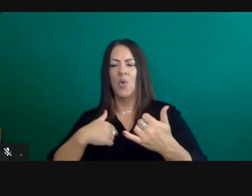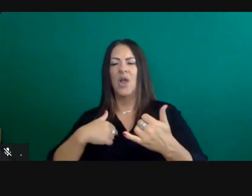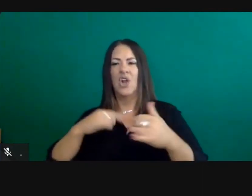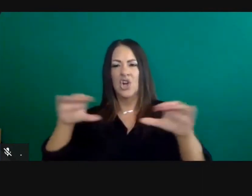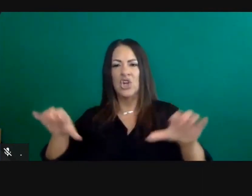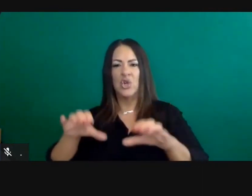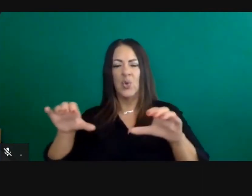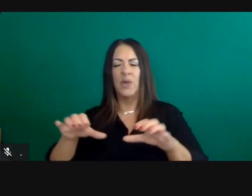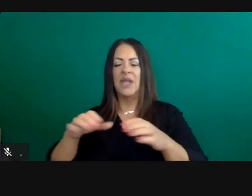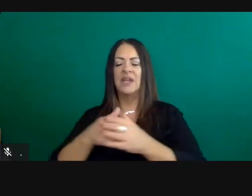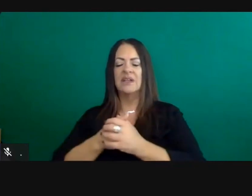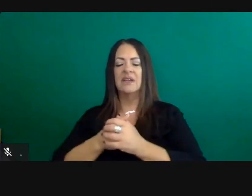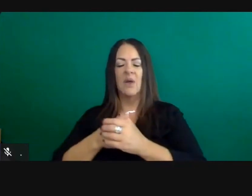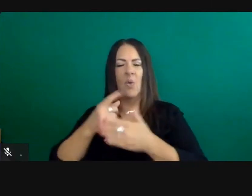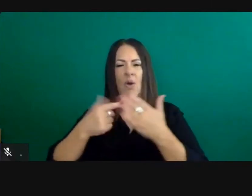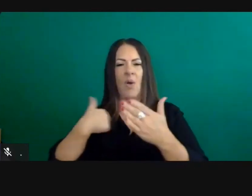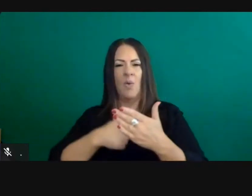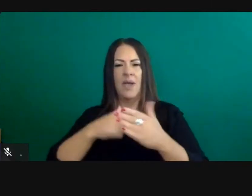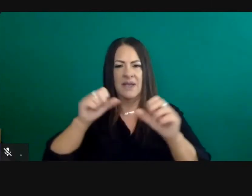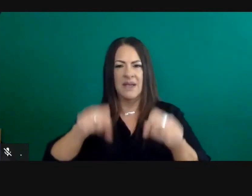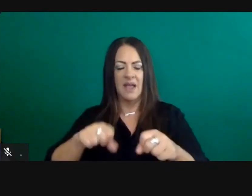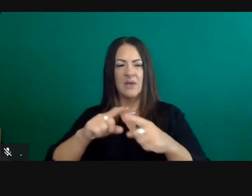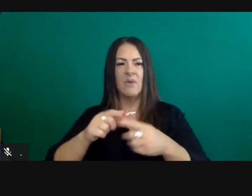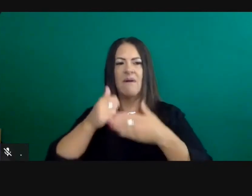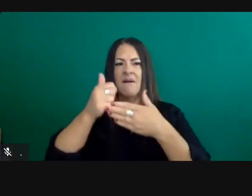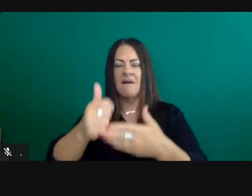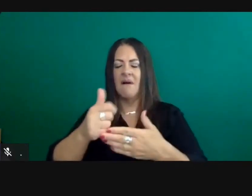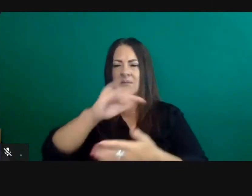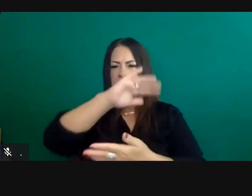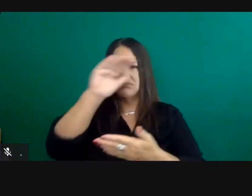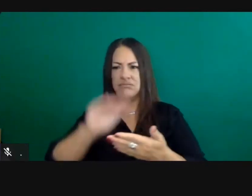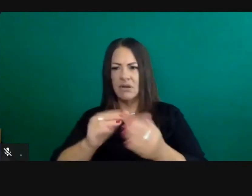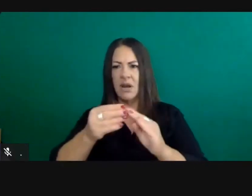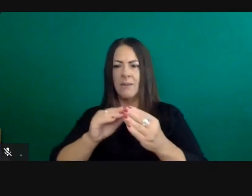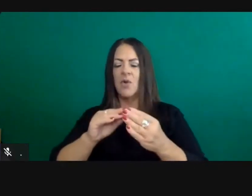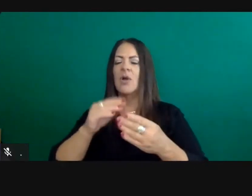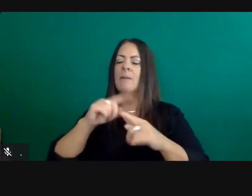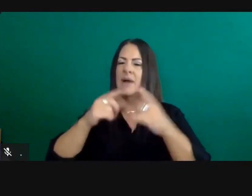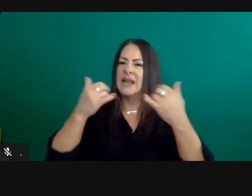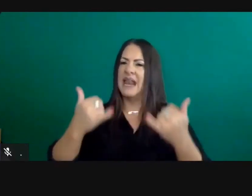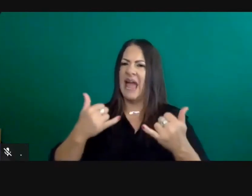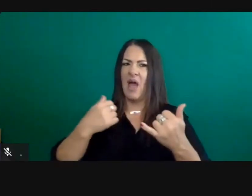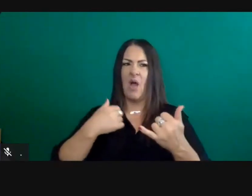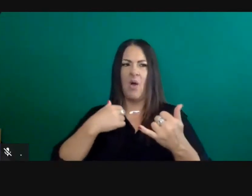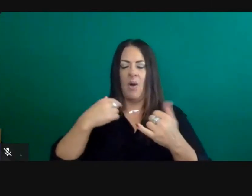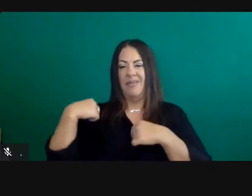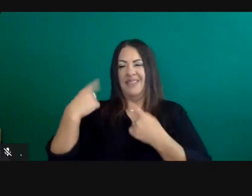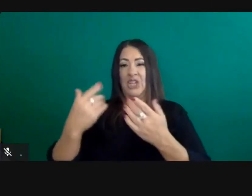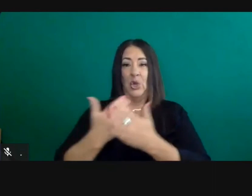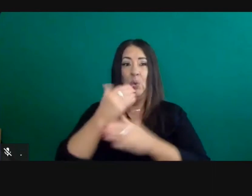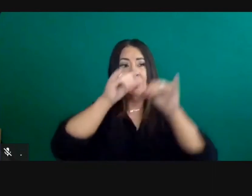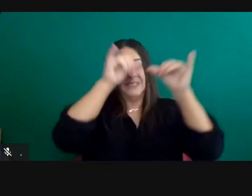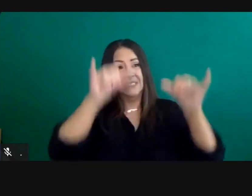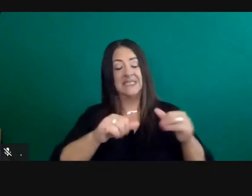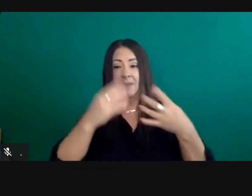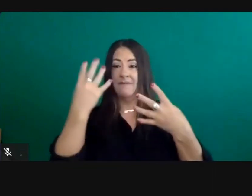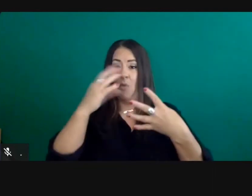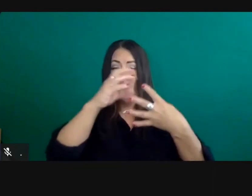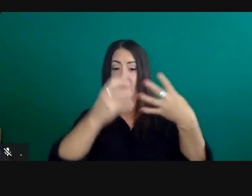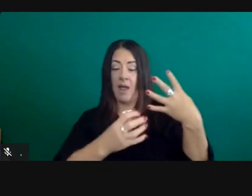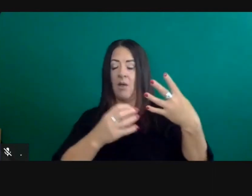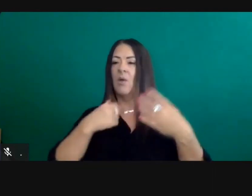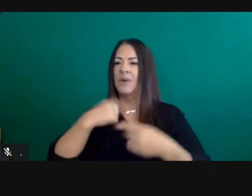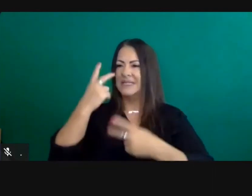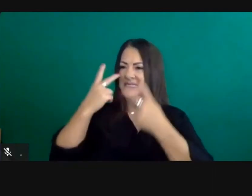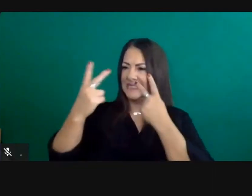of operation. So this approach, although we're starting to see some movement now, and I think tremendous movement this week,